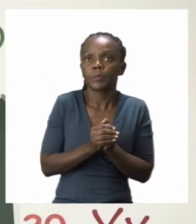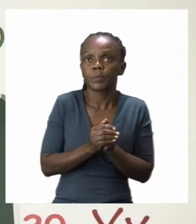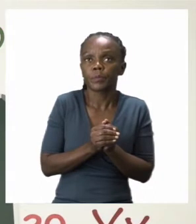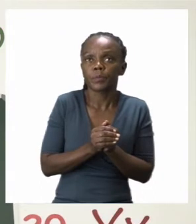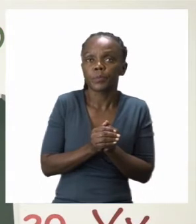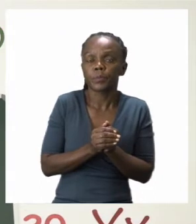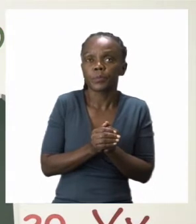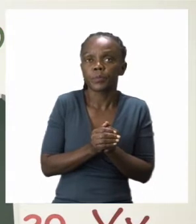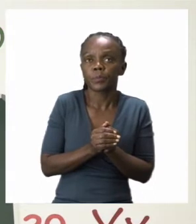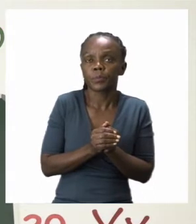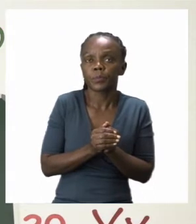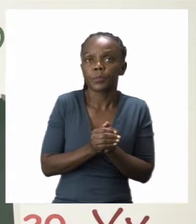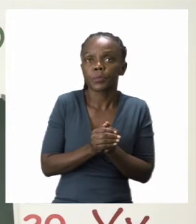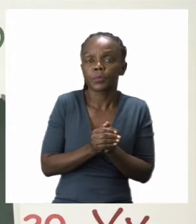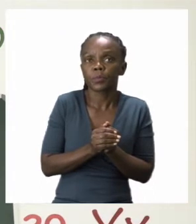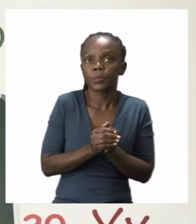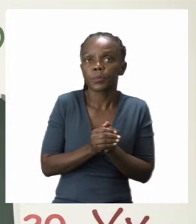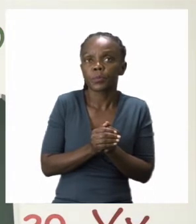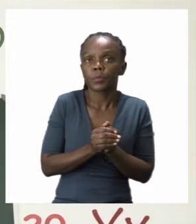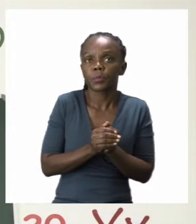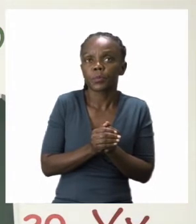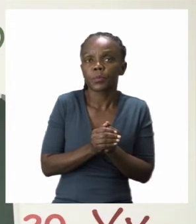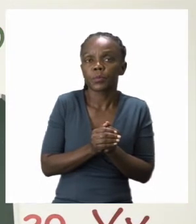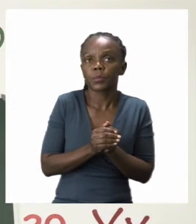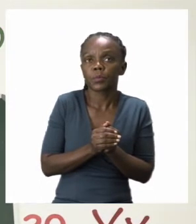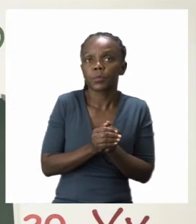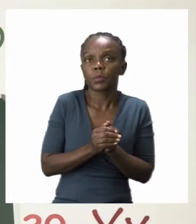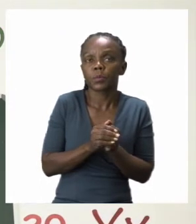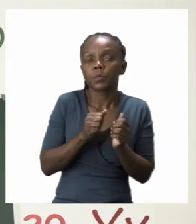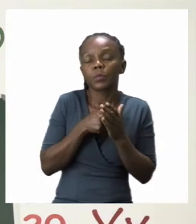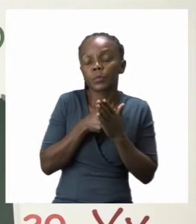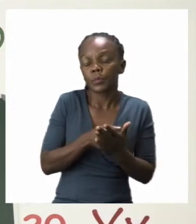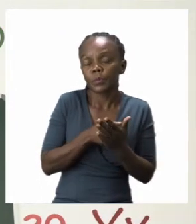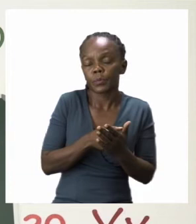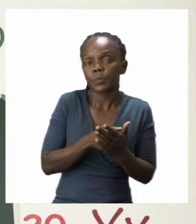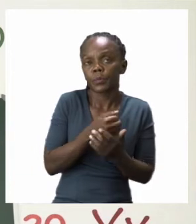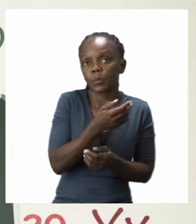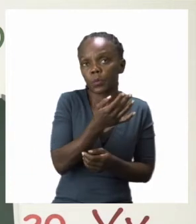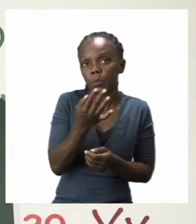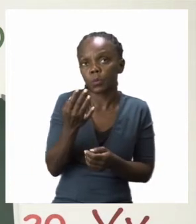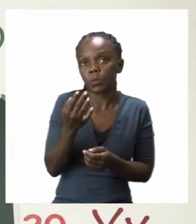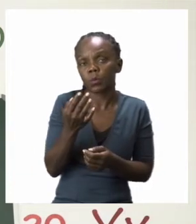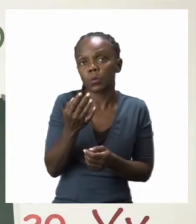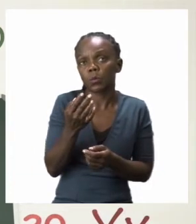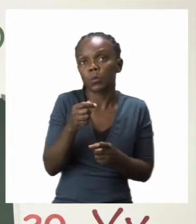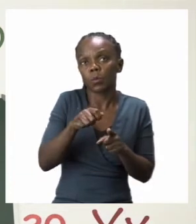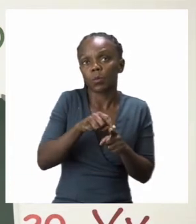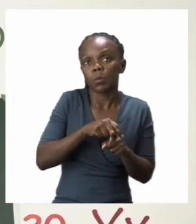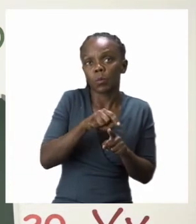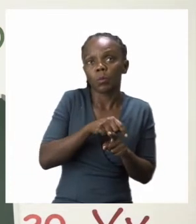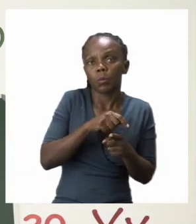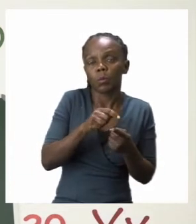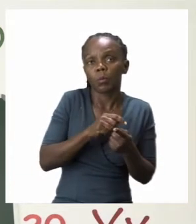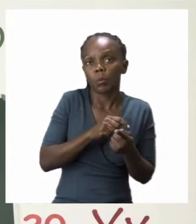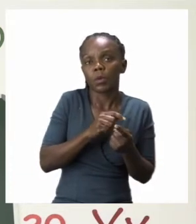Now let us try and count our bananas. Even though bananas are my favorite fruit, I can't